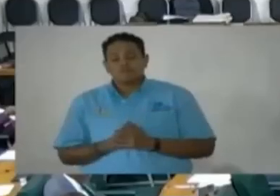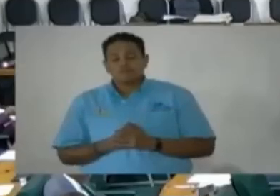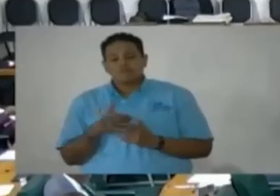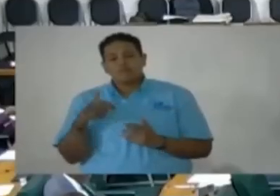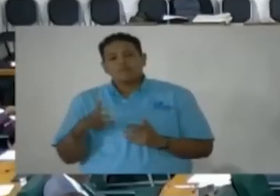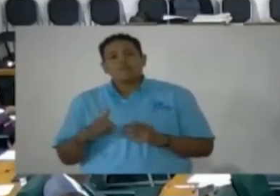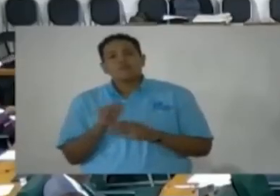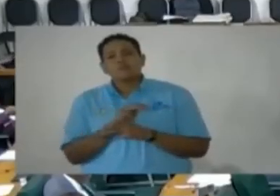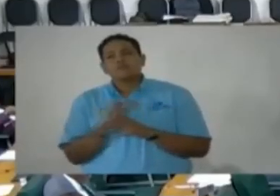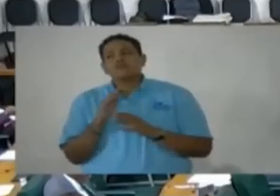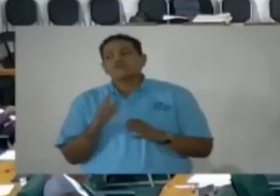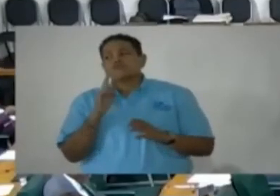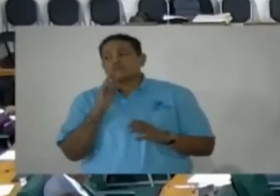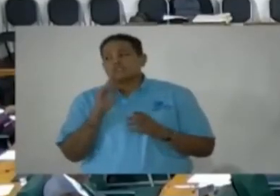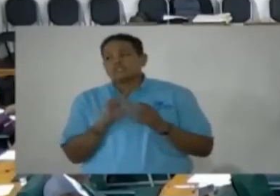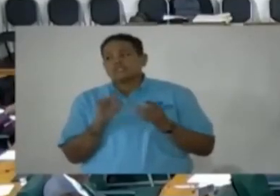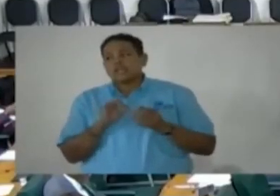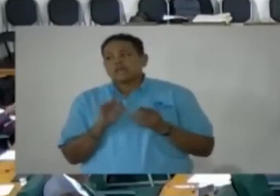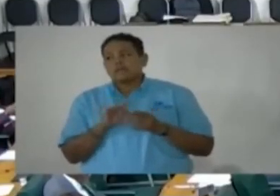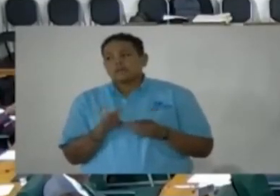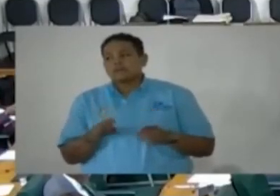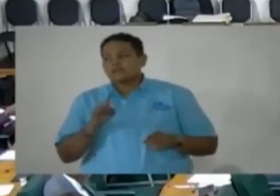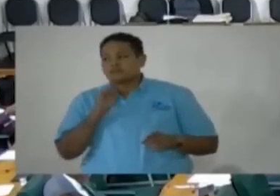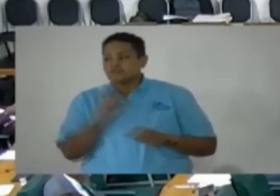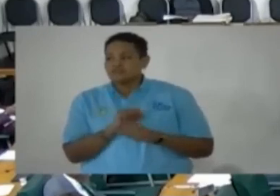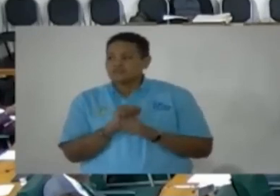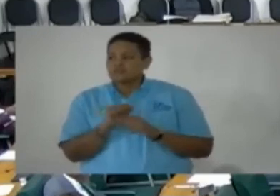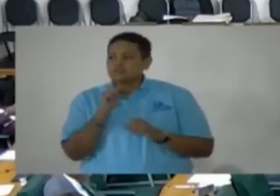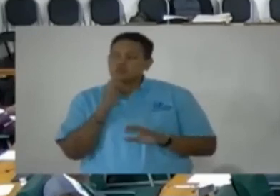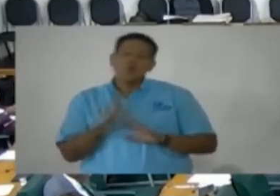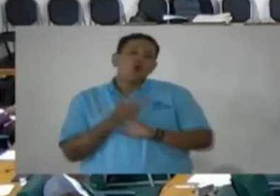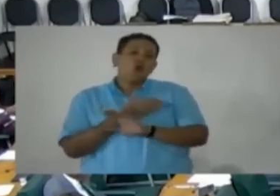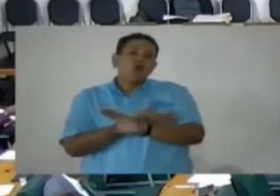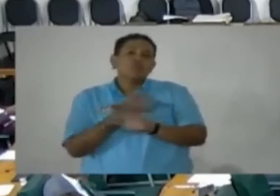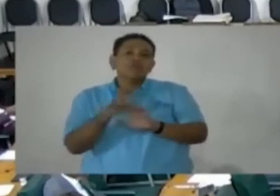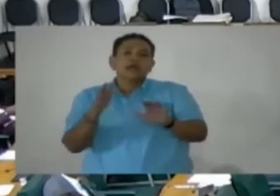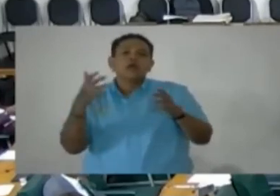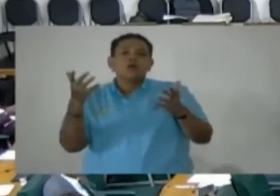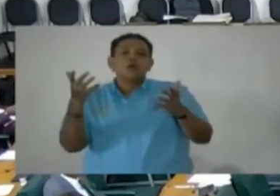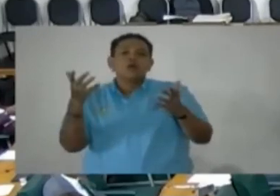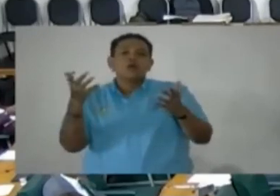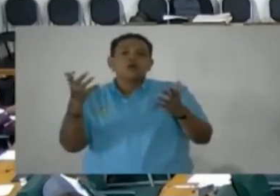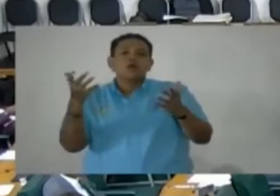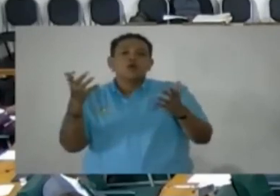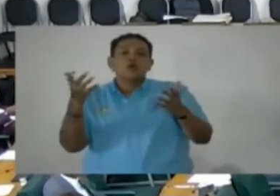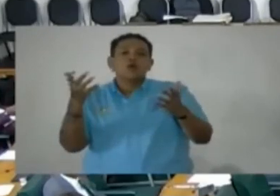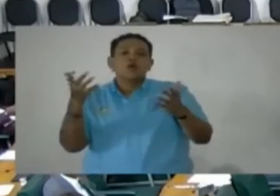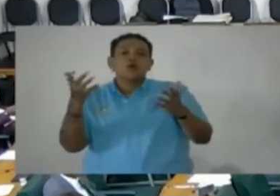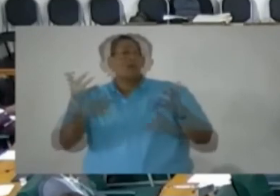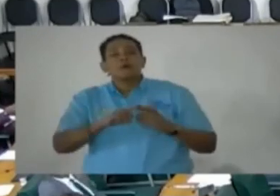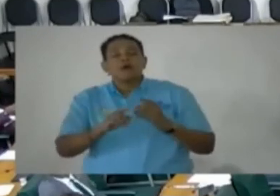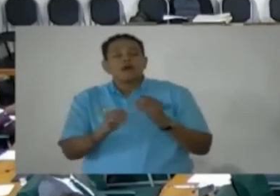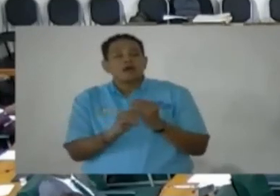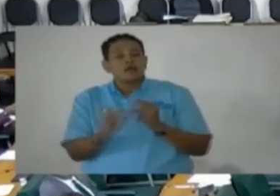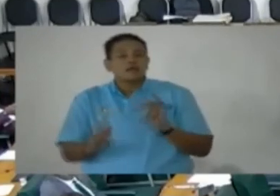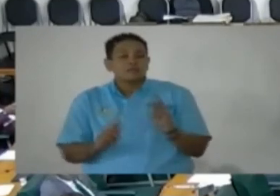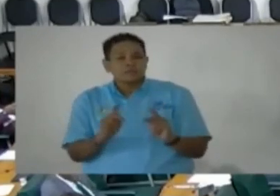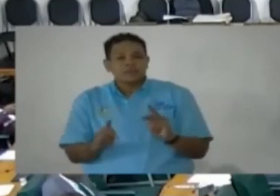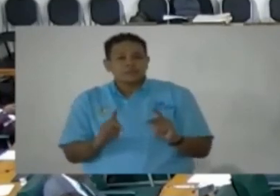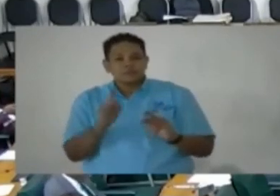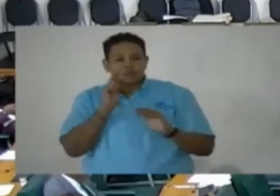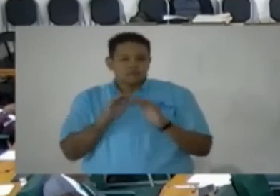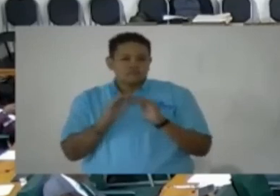The Constitutional Reform Committee, CRC, has been working on transitioning Jamaica to a republic since Cabinet's approval